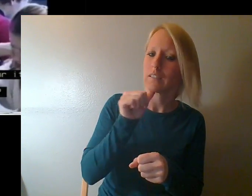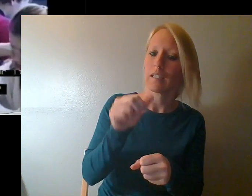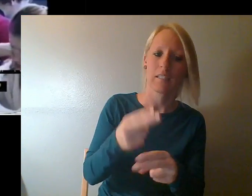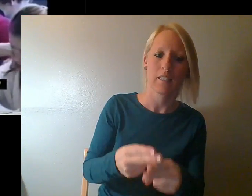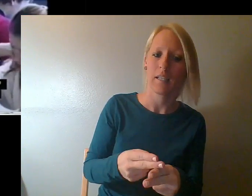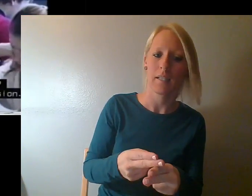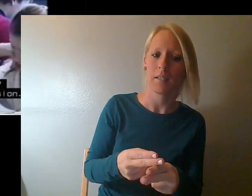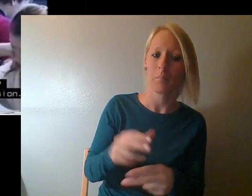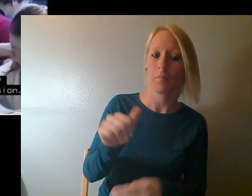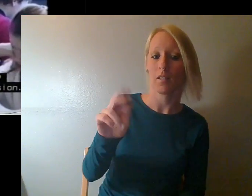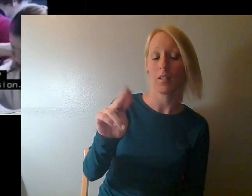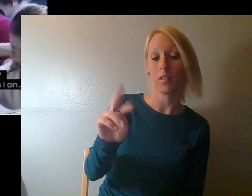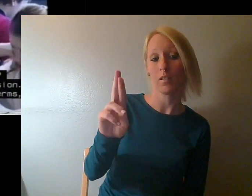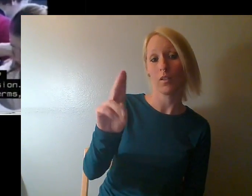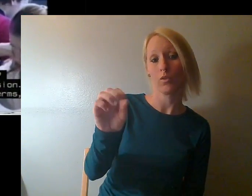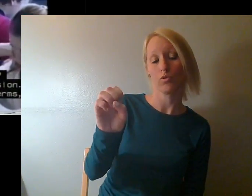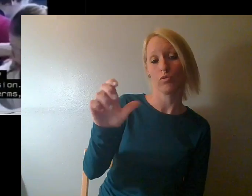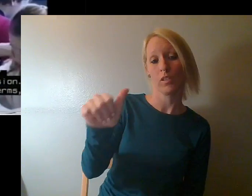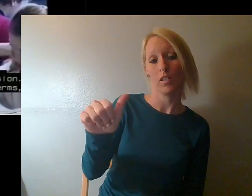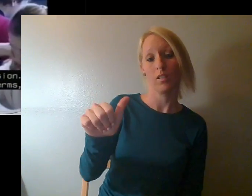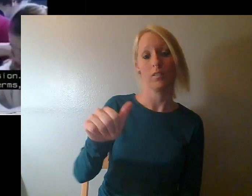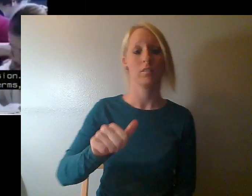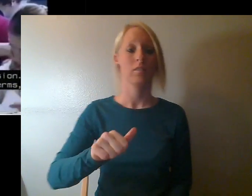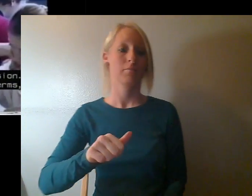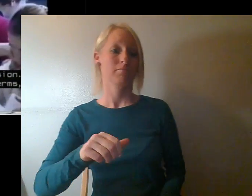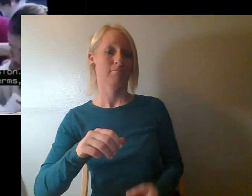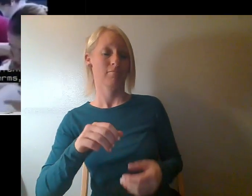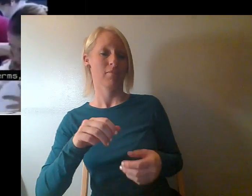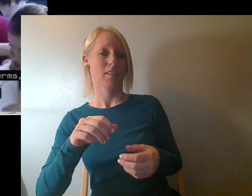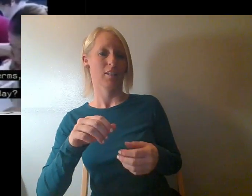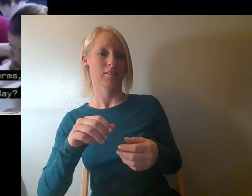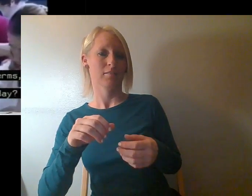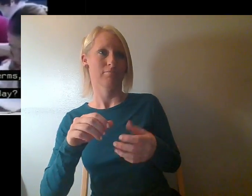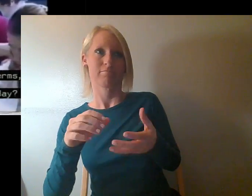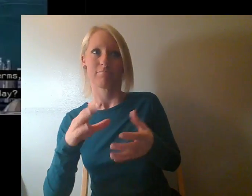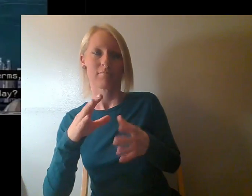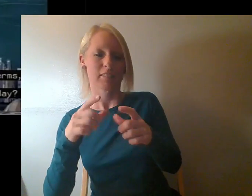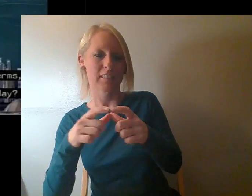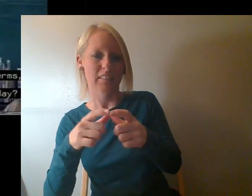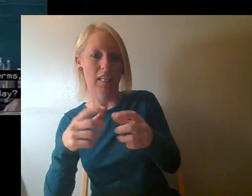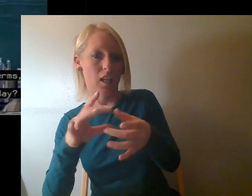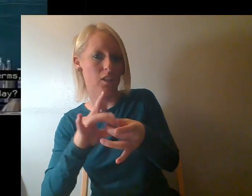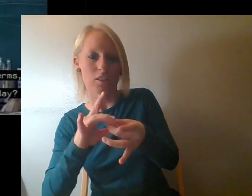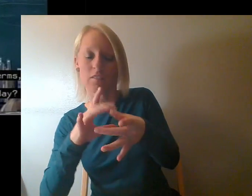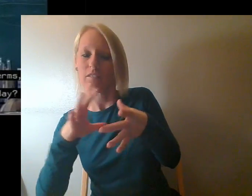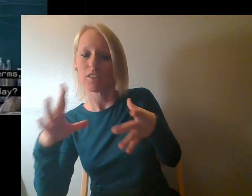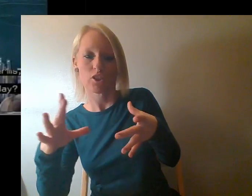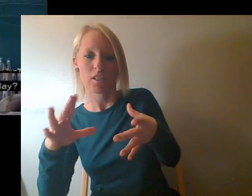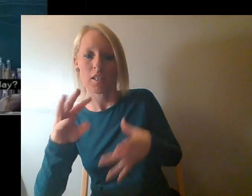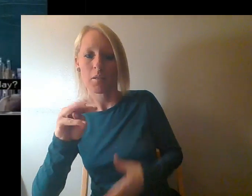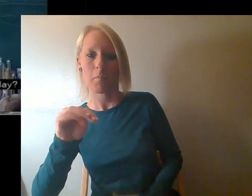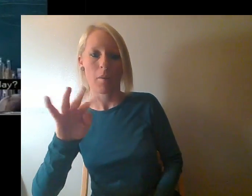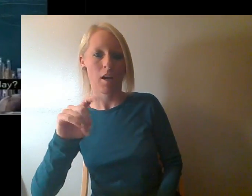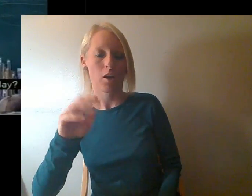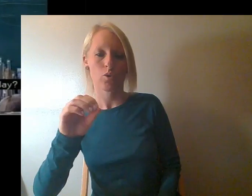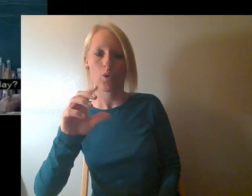Again, that's cell division. You're all good terms, all good guesses. Is that your guess too, Jen?